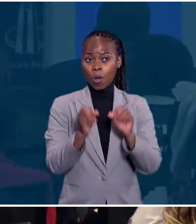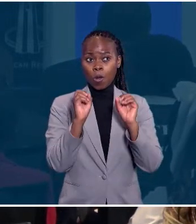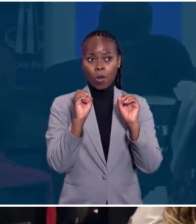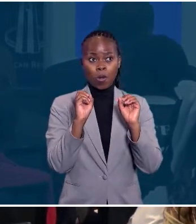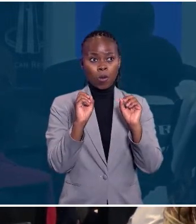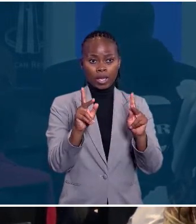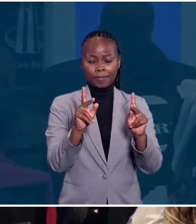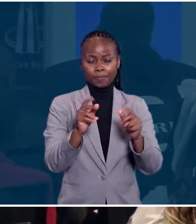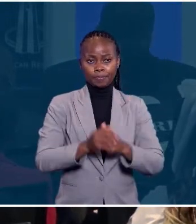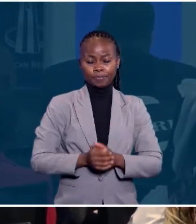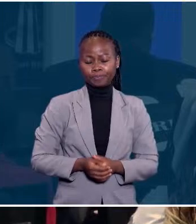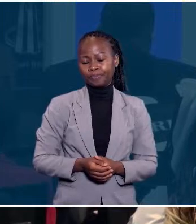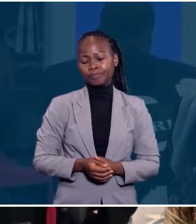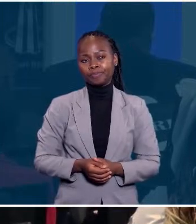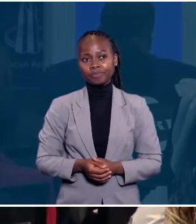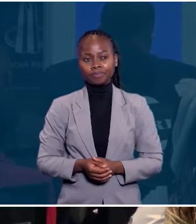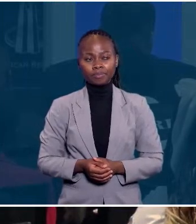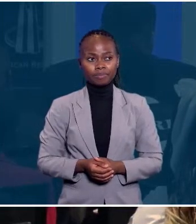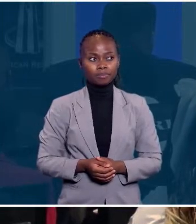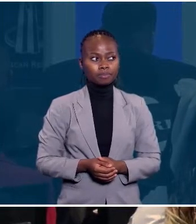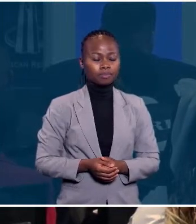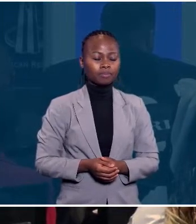Okay.